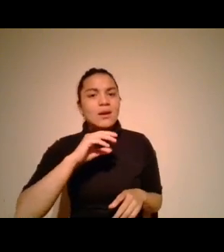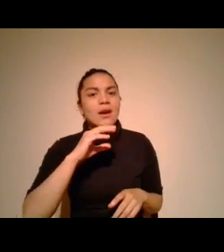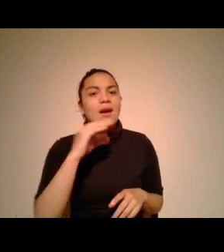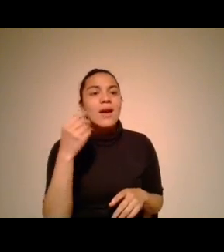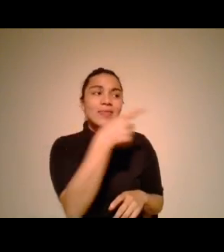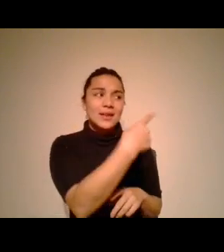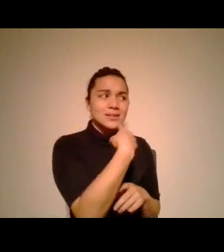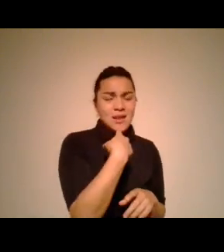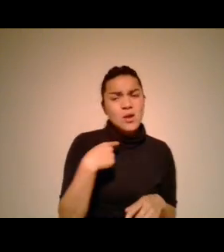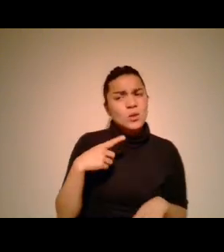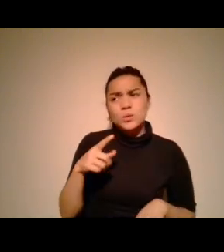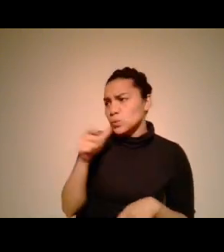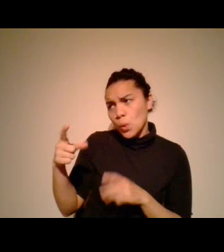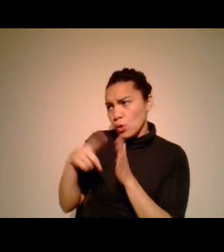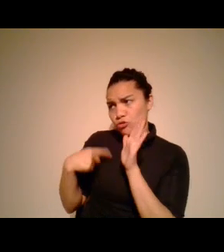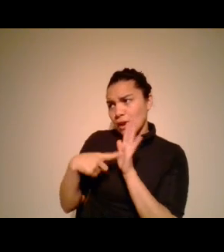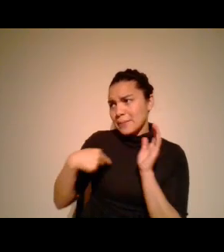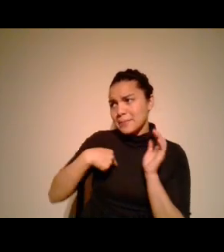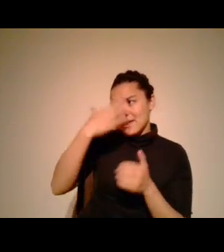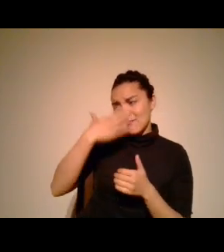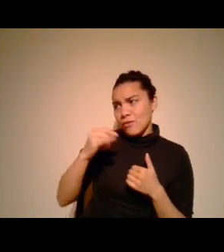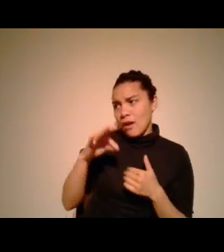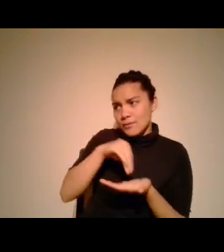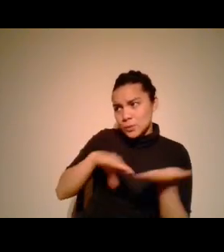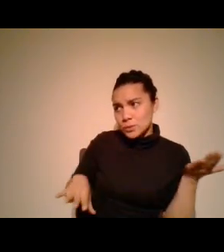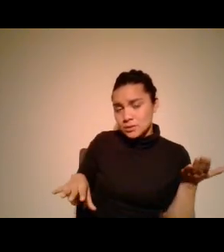of students. So this is the sort of thing of like